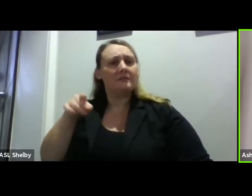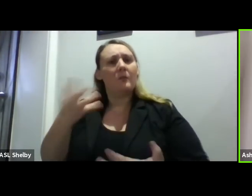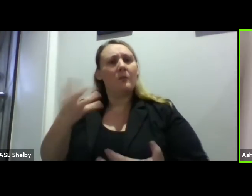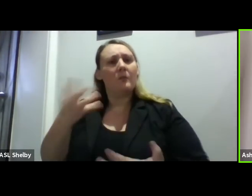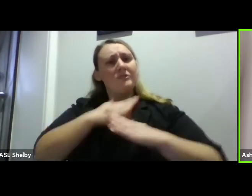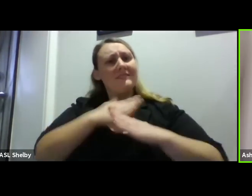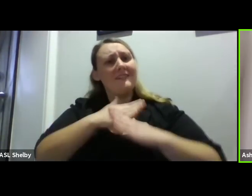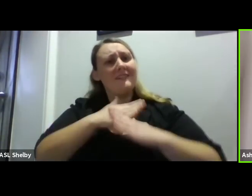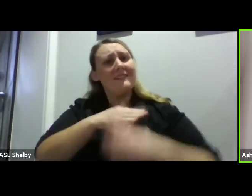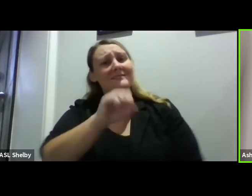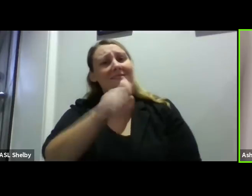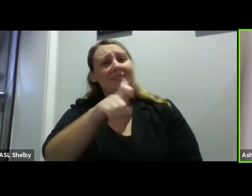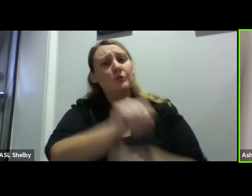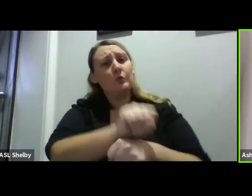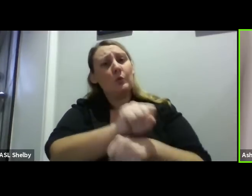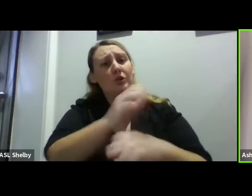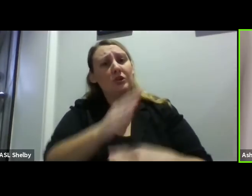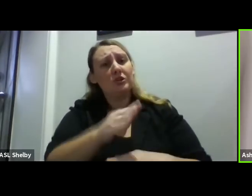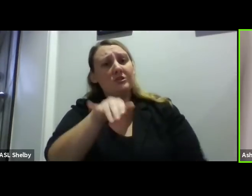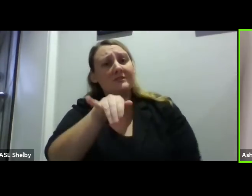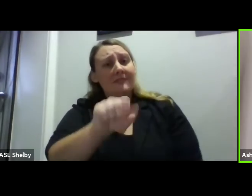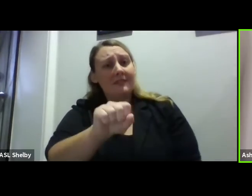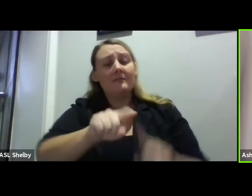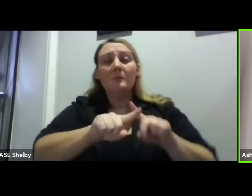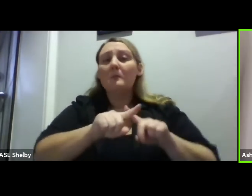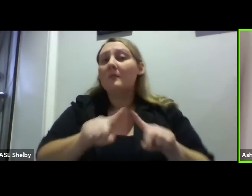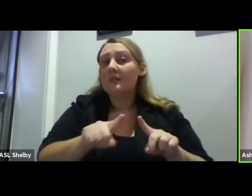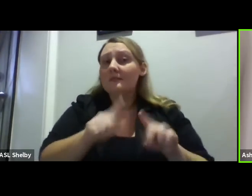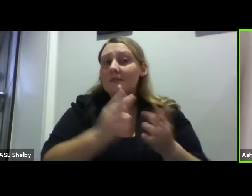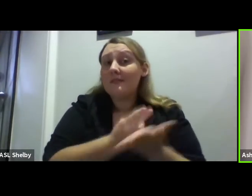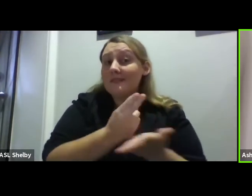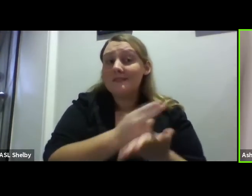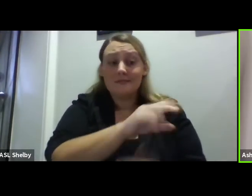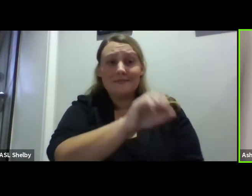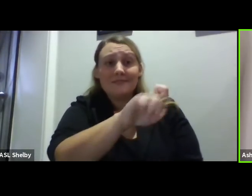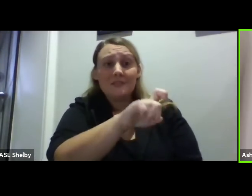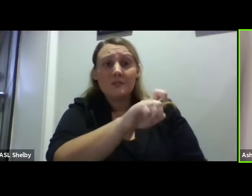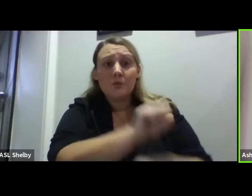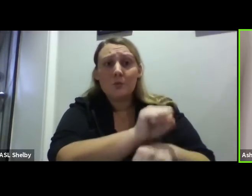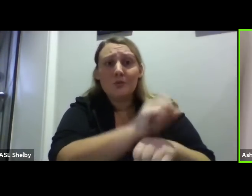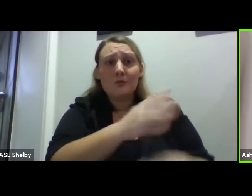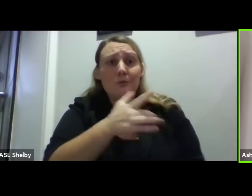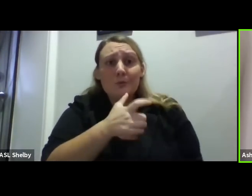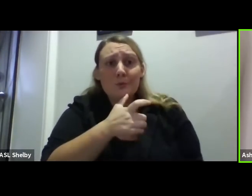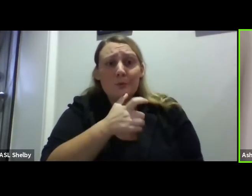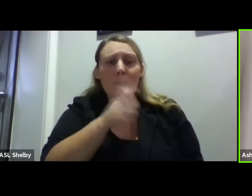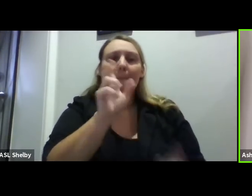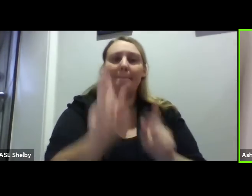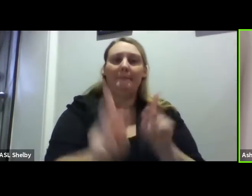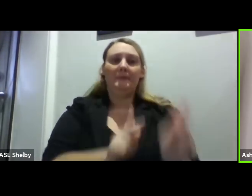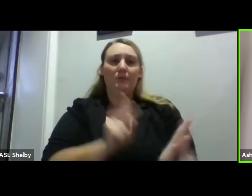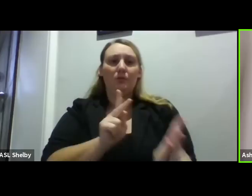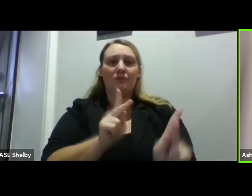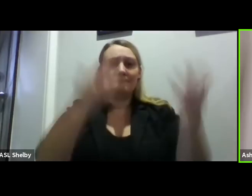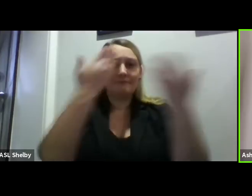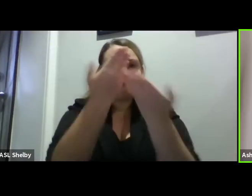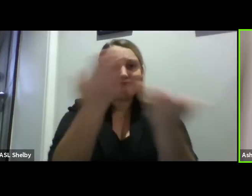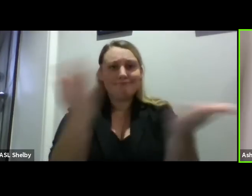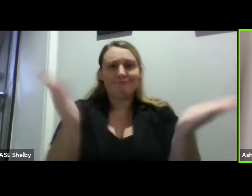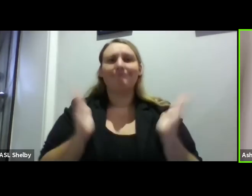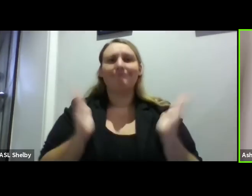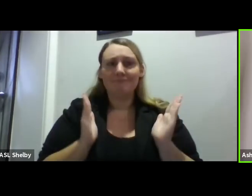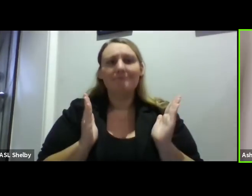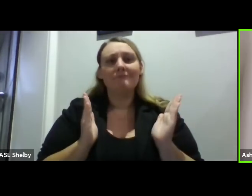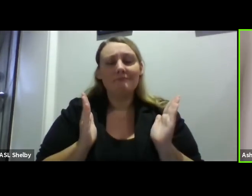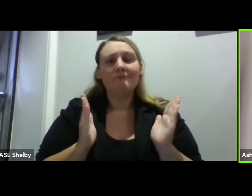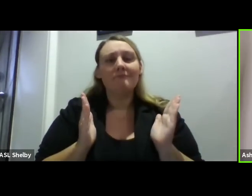are people, many of whom are Black and brown and minorities in general. The privilege we have to